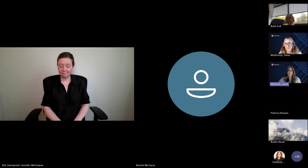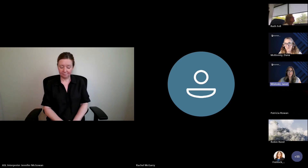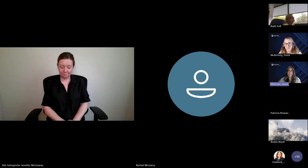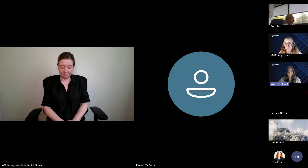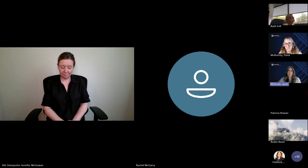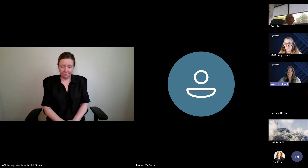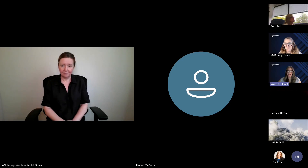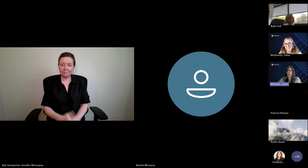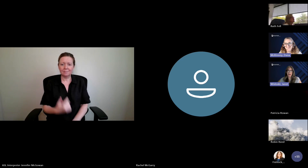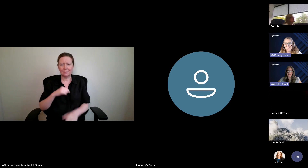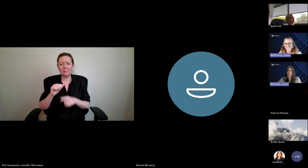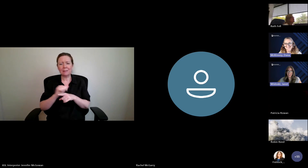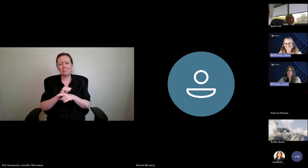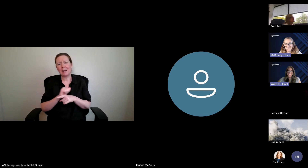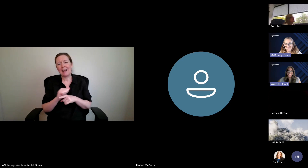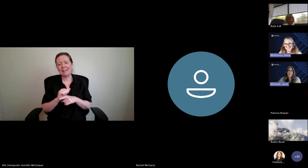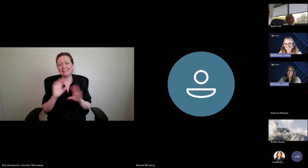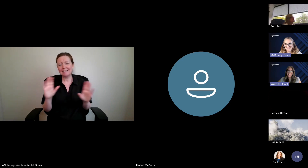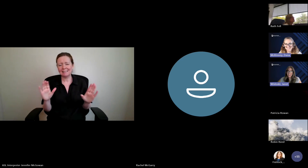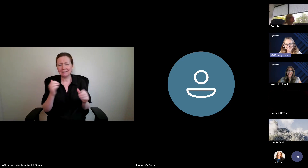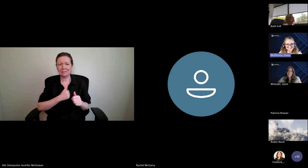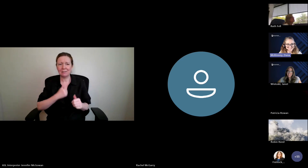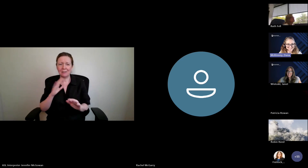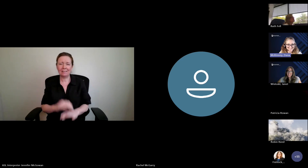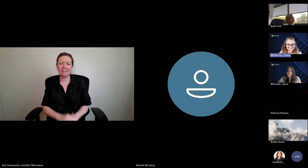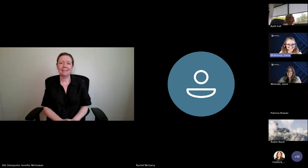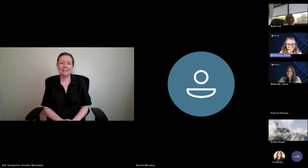We practiced this, so hopefully.